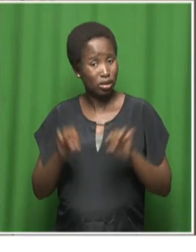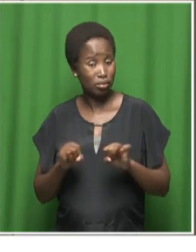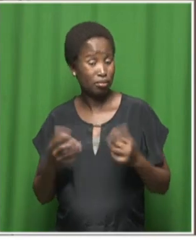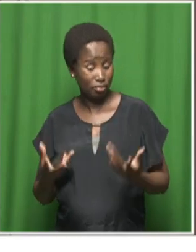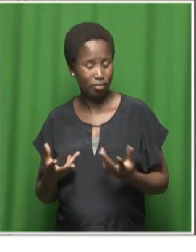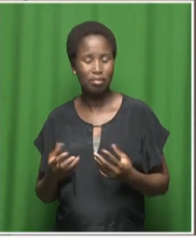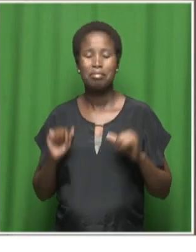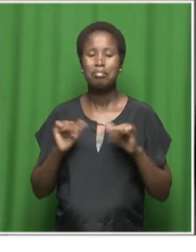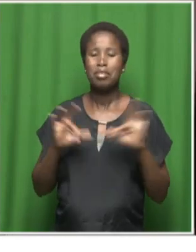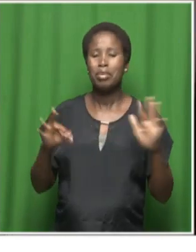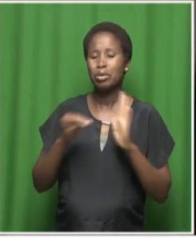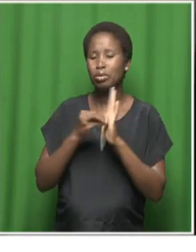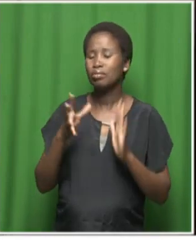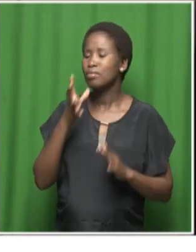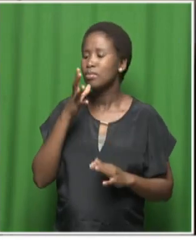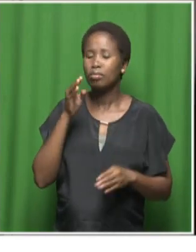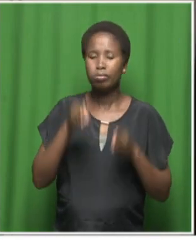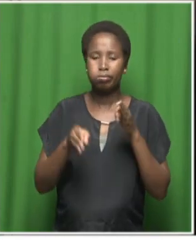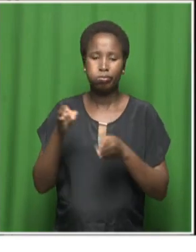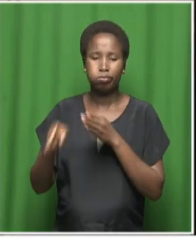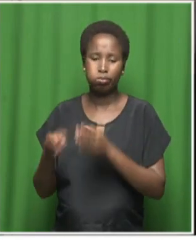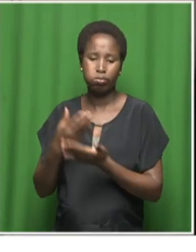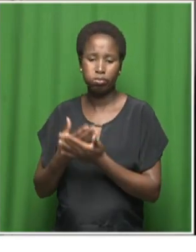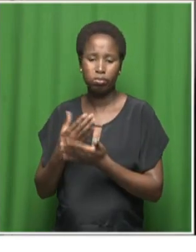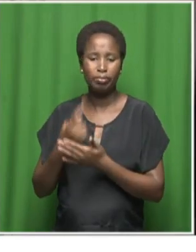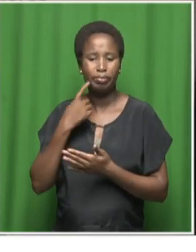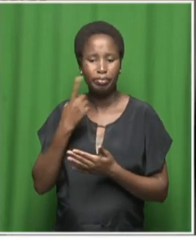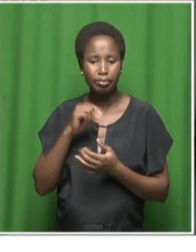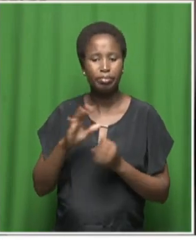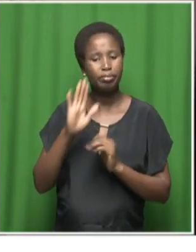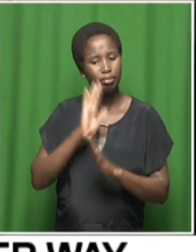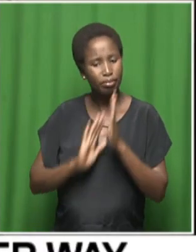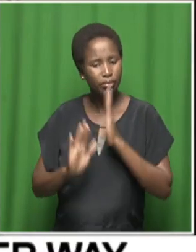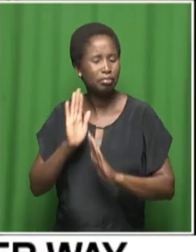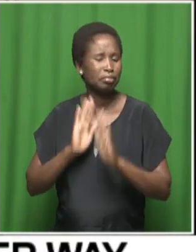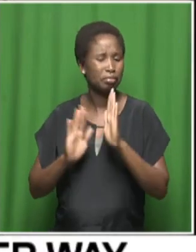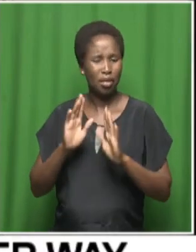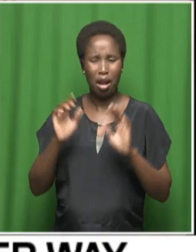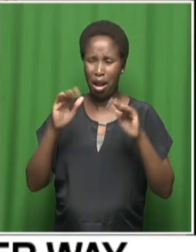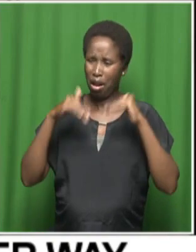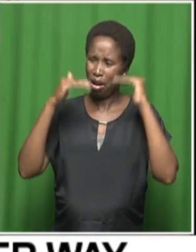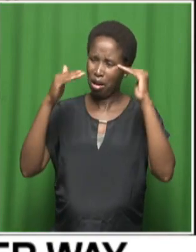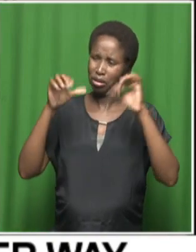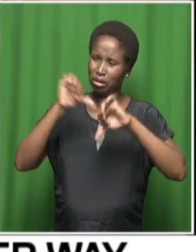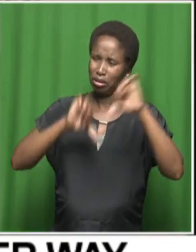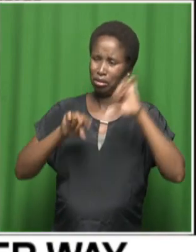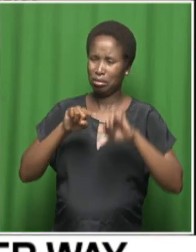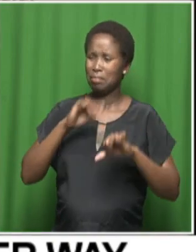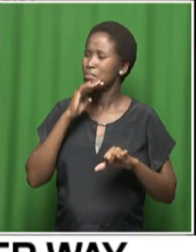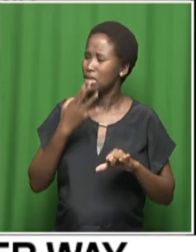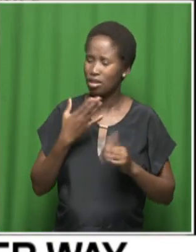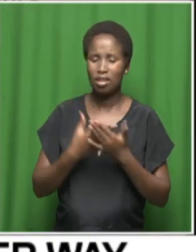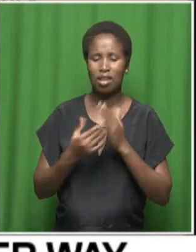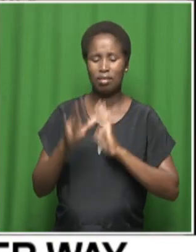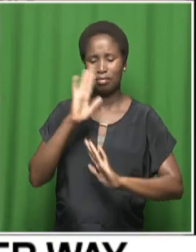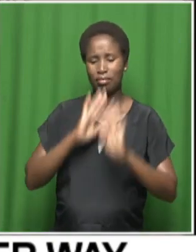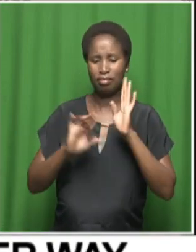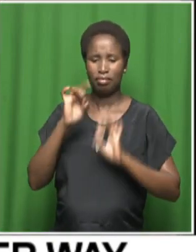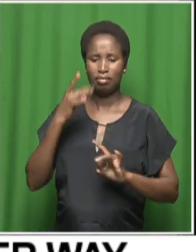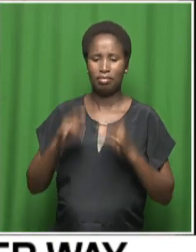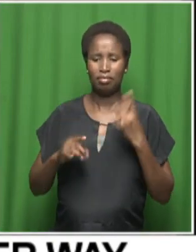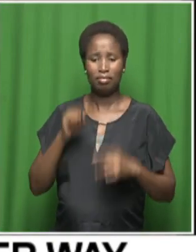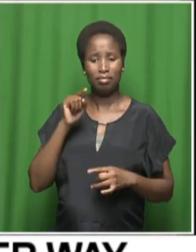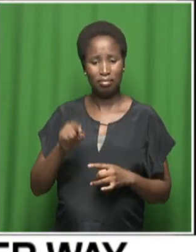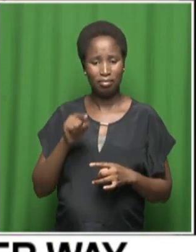lot of scientists who can make this high science simple for us. And Sakina, firstly, this is a side event